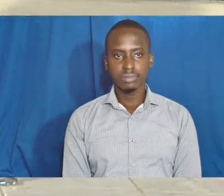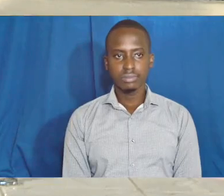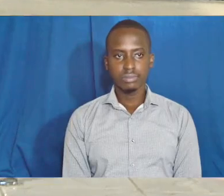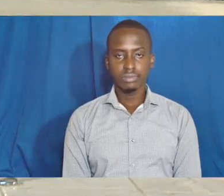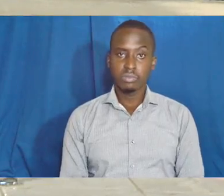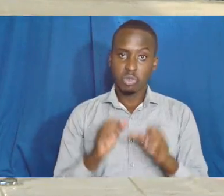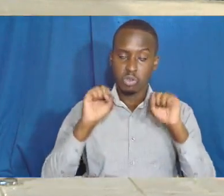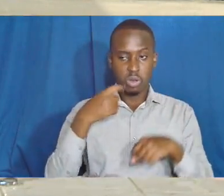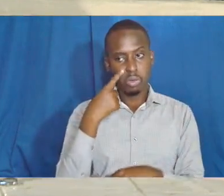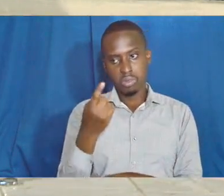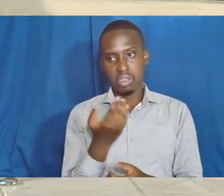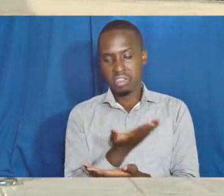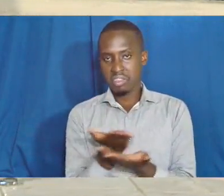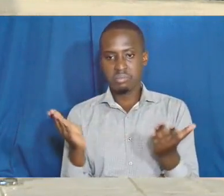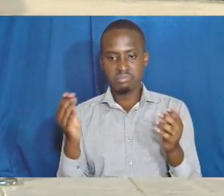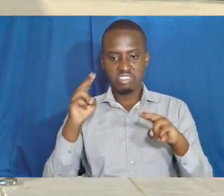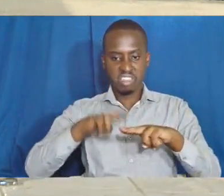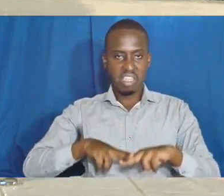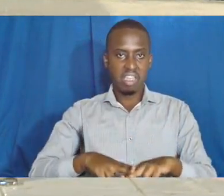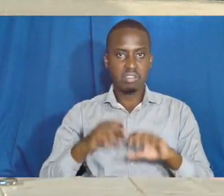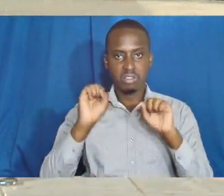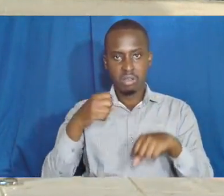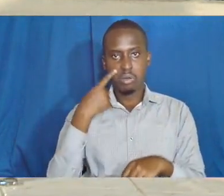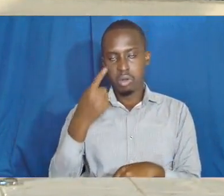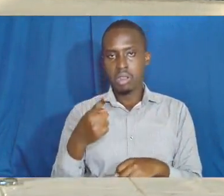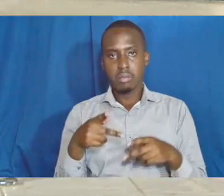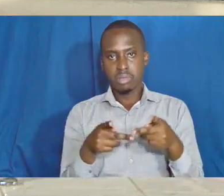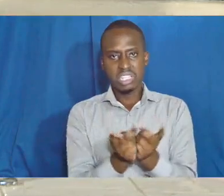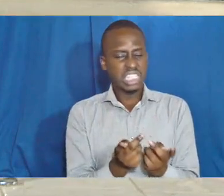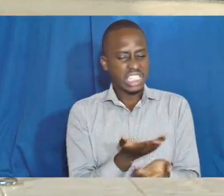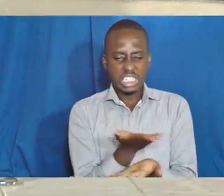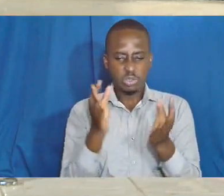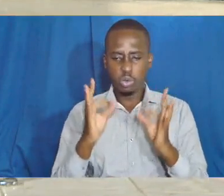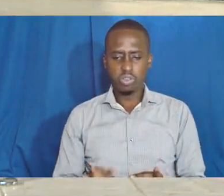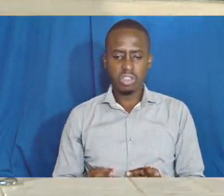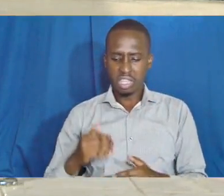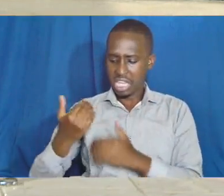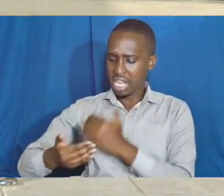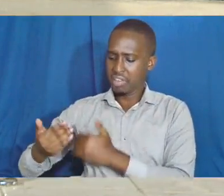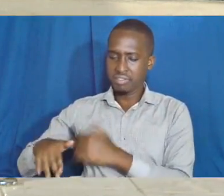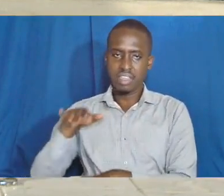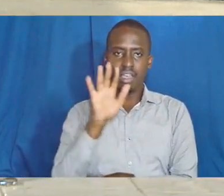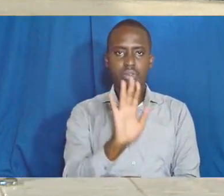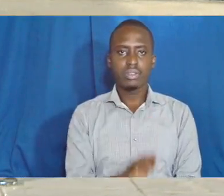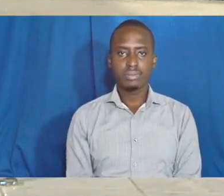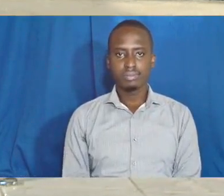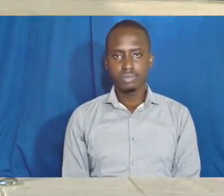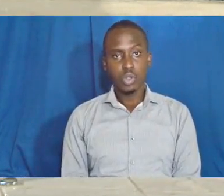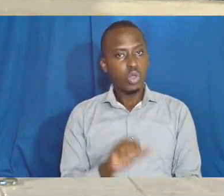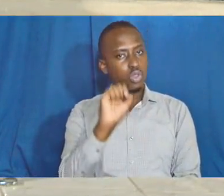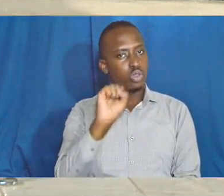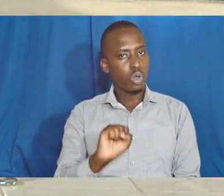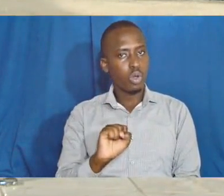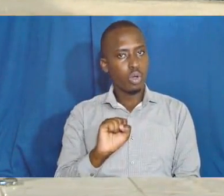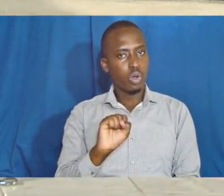Probably you can see some chairs, you can see some plates, you can see whatever that is around you. So can you